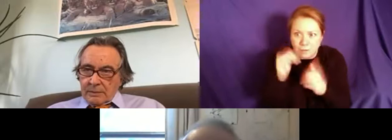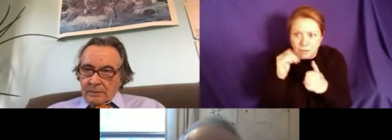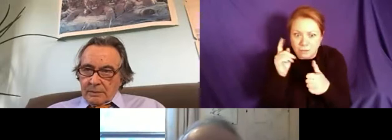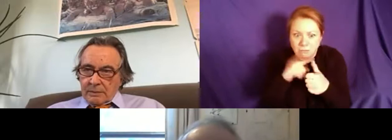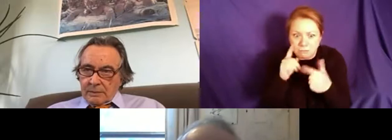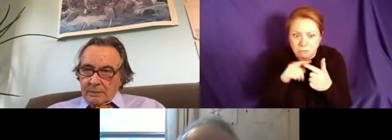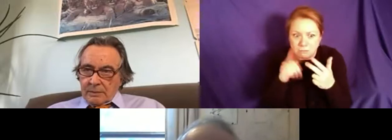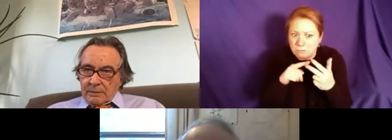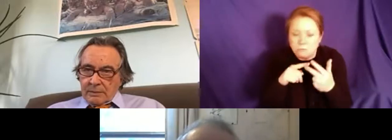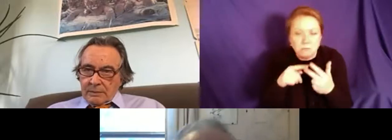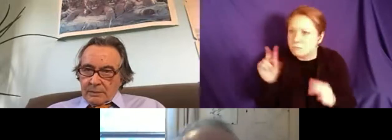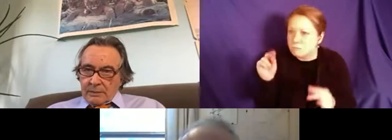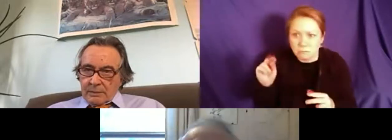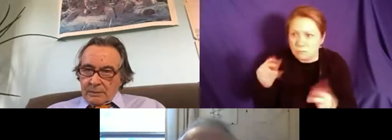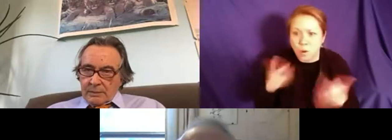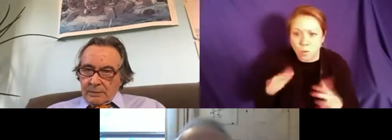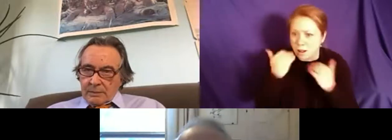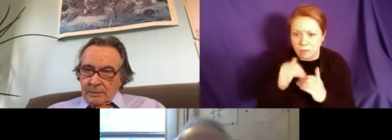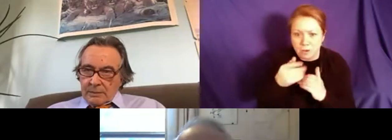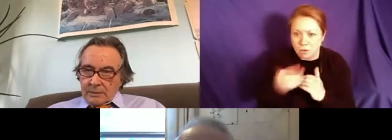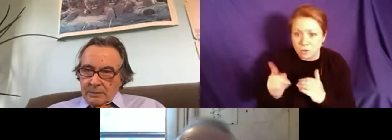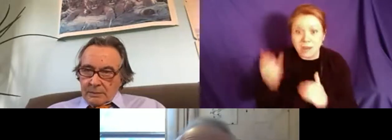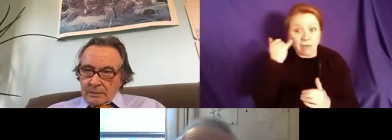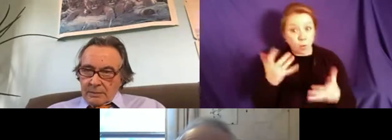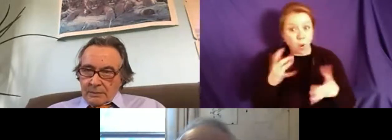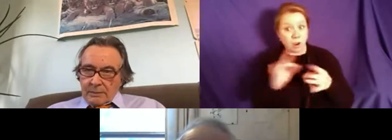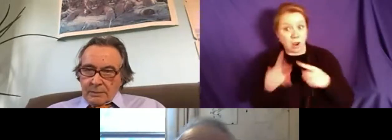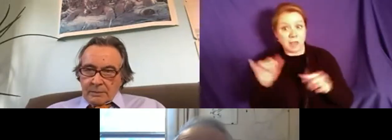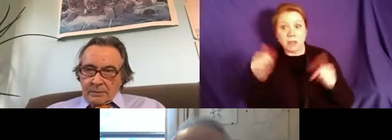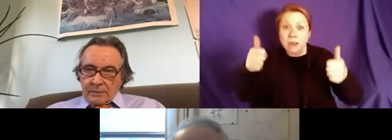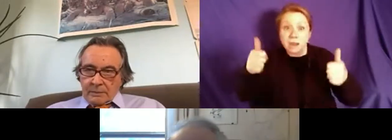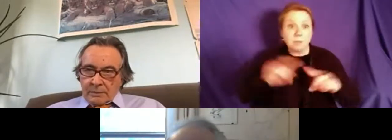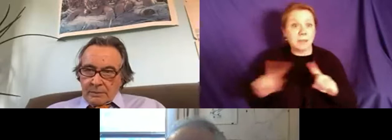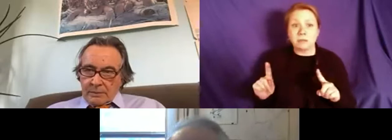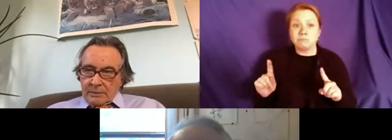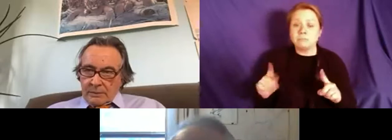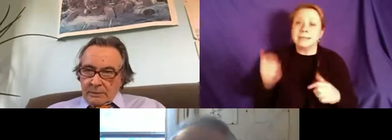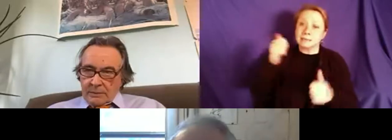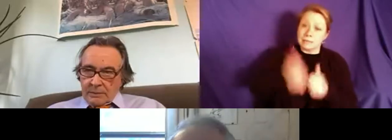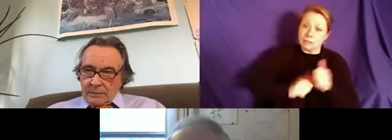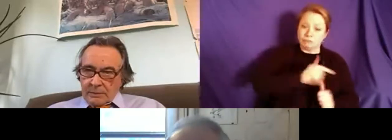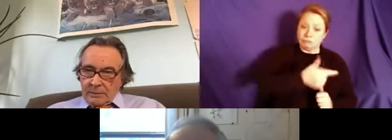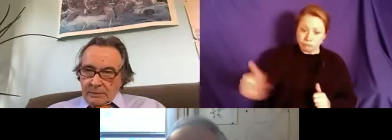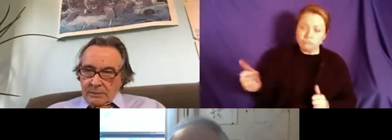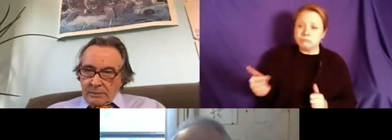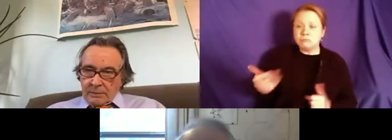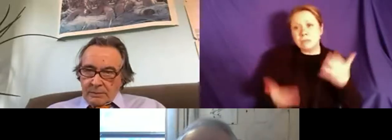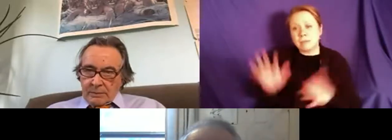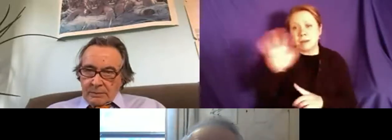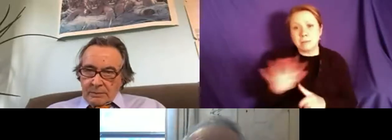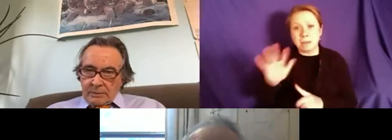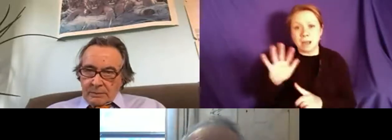of perspectives. If that's what you'd like to talk about, that's great. But I'd like each person to take at least